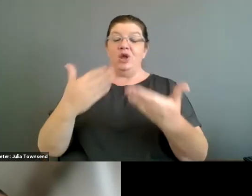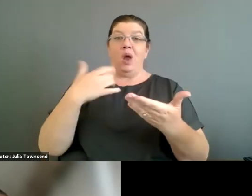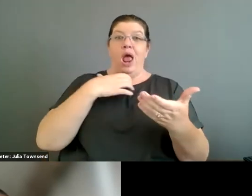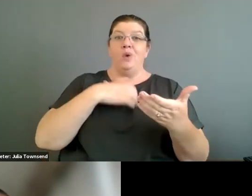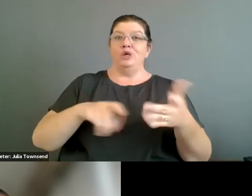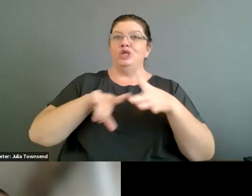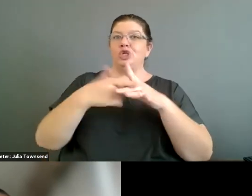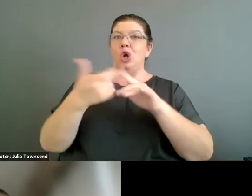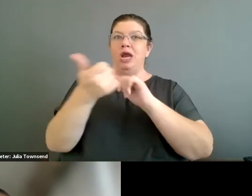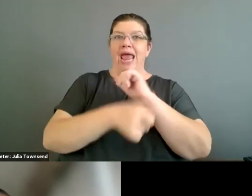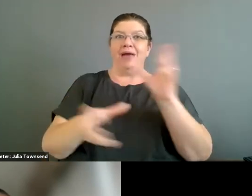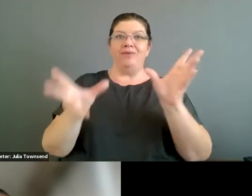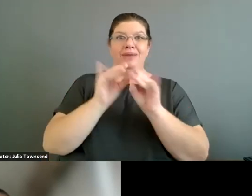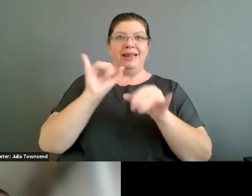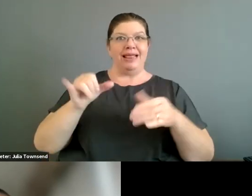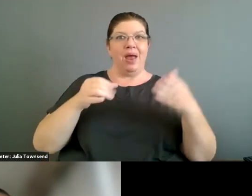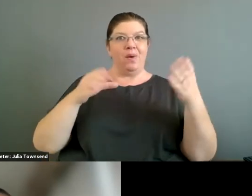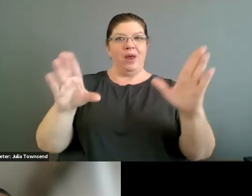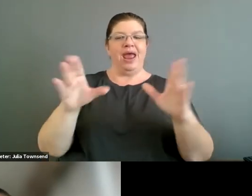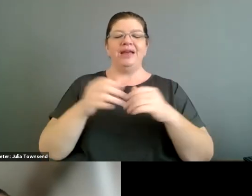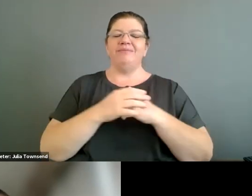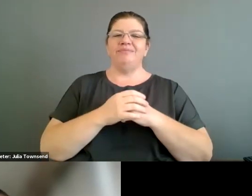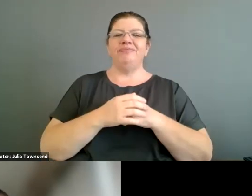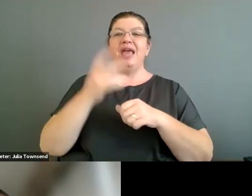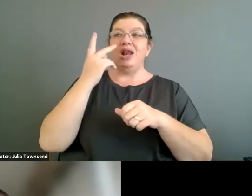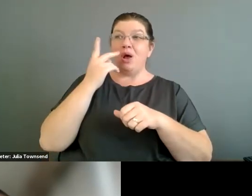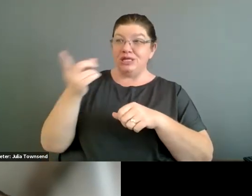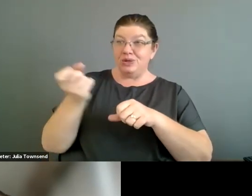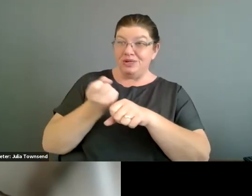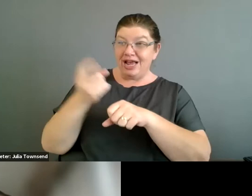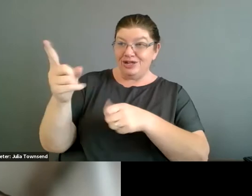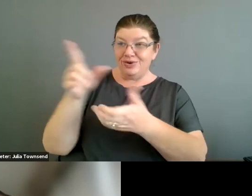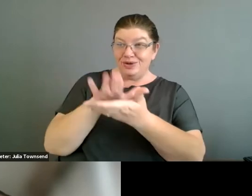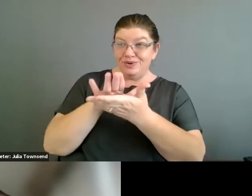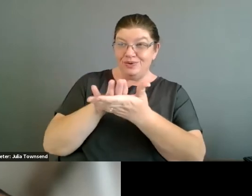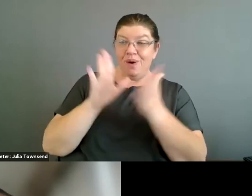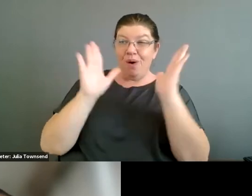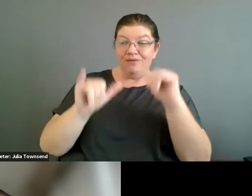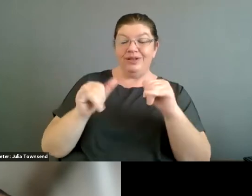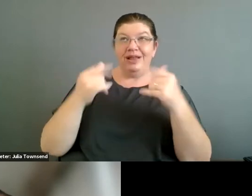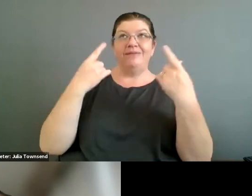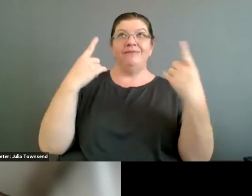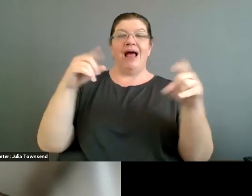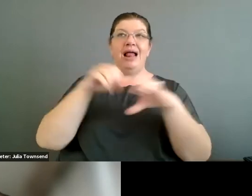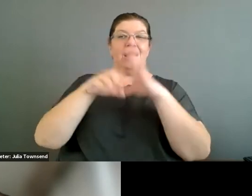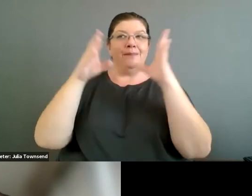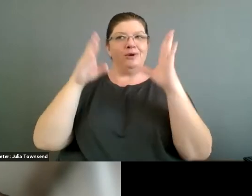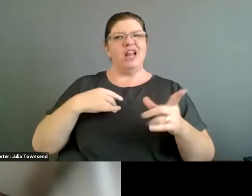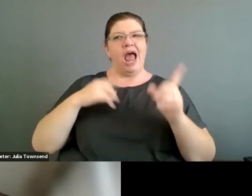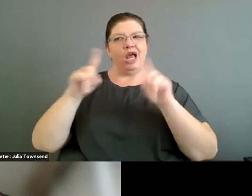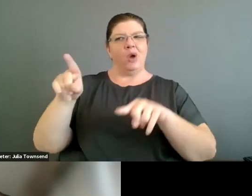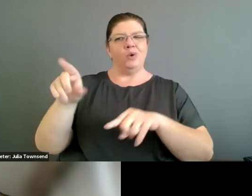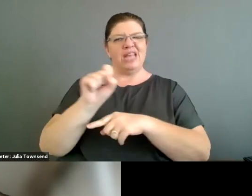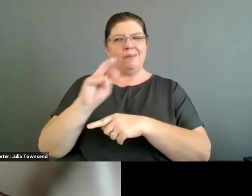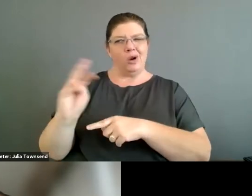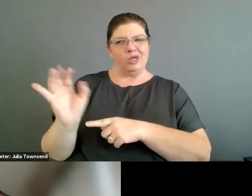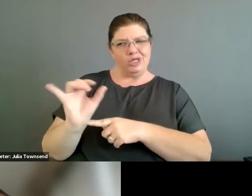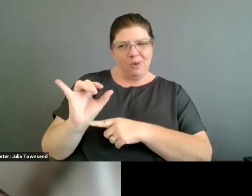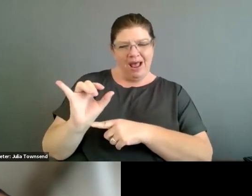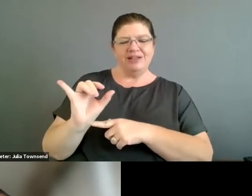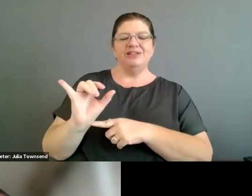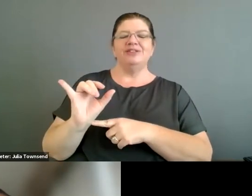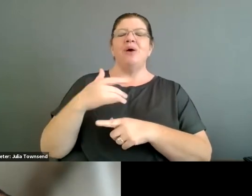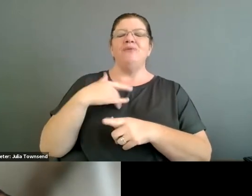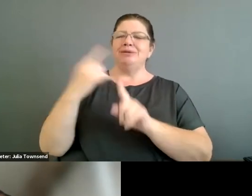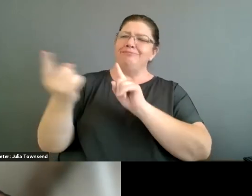Sorry, I'm close to the mic. Also, I'll see you next year at school. Hopefully, we're finally in person. I go to San Marcos as well, so feel free to